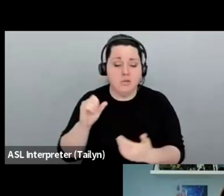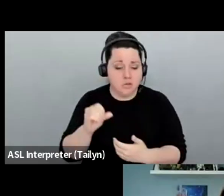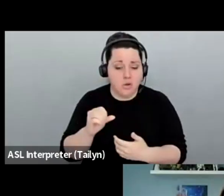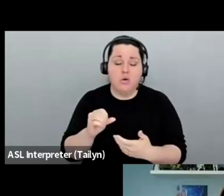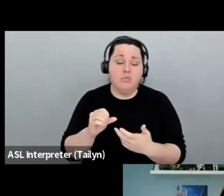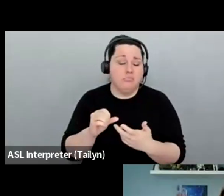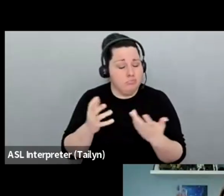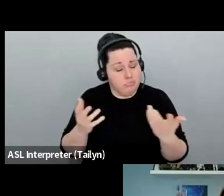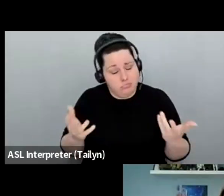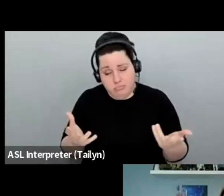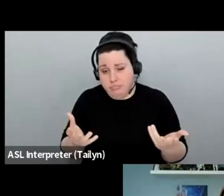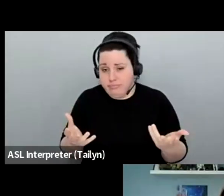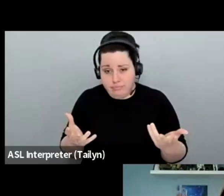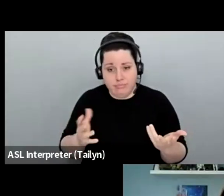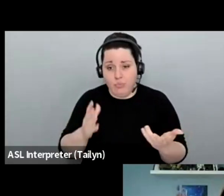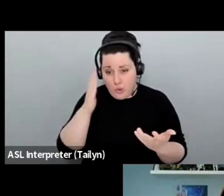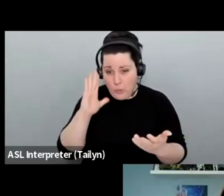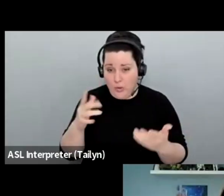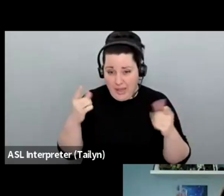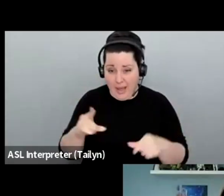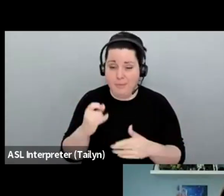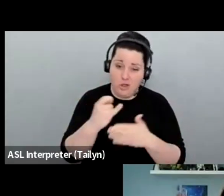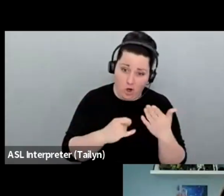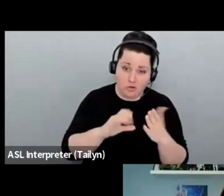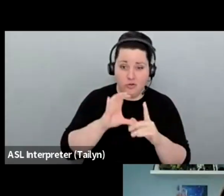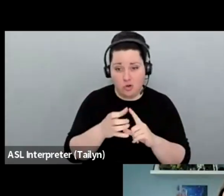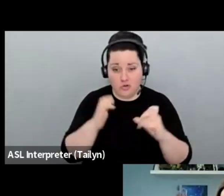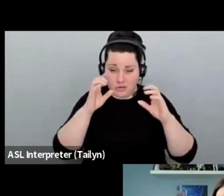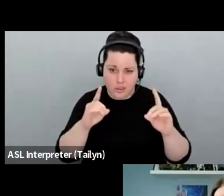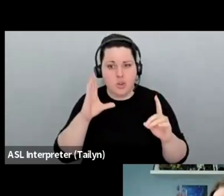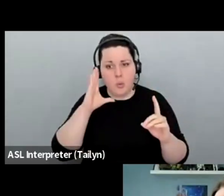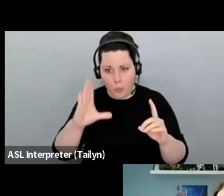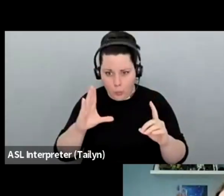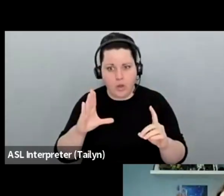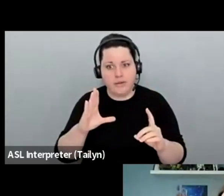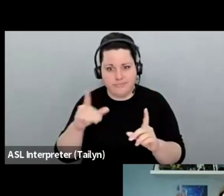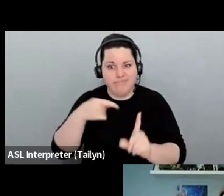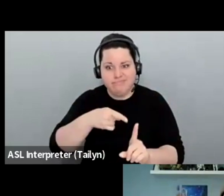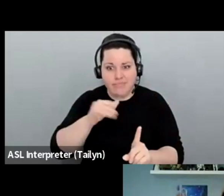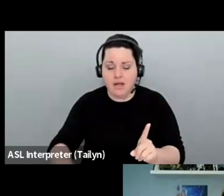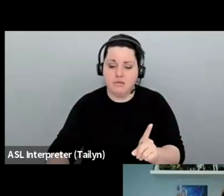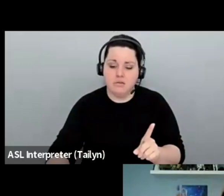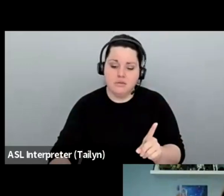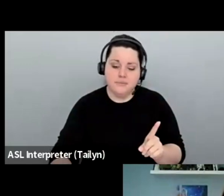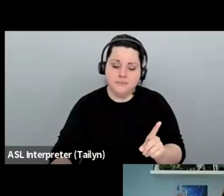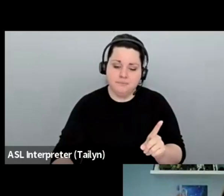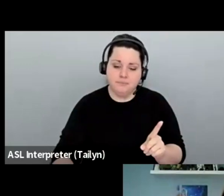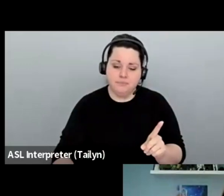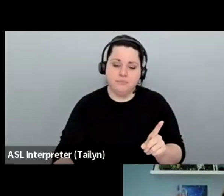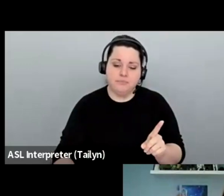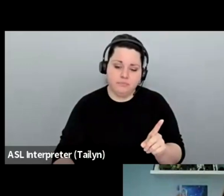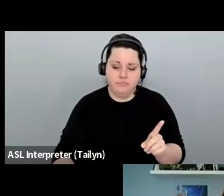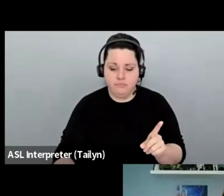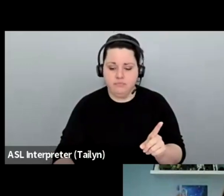until, arts and culture and education were in the crosshairs, because we knew they would be. And so, it was about a month